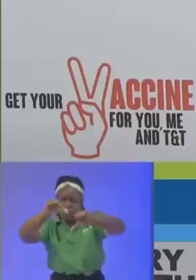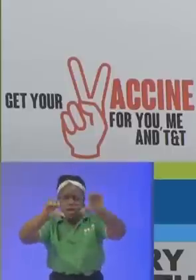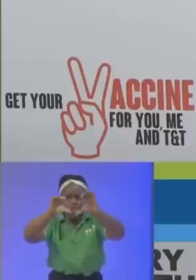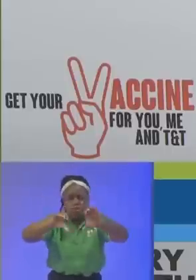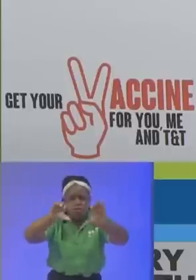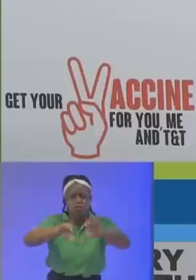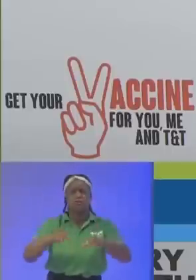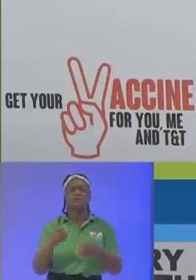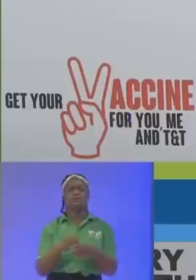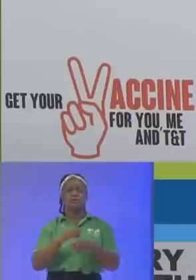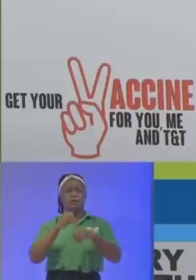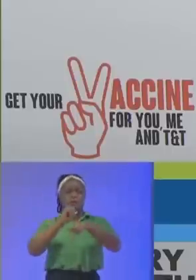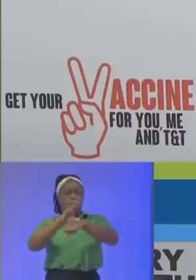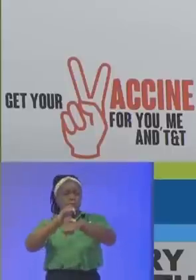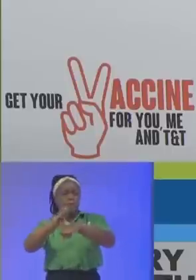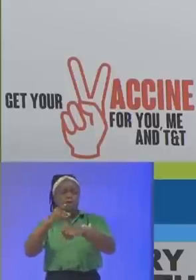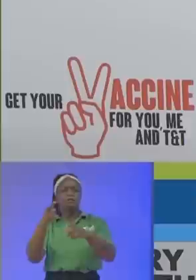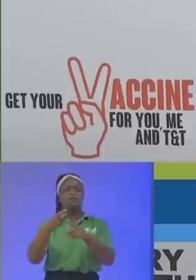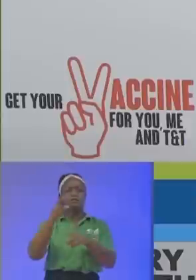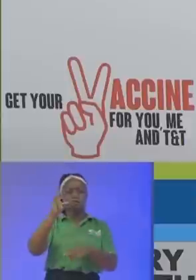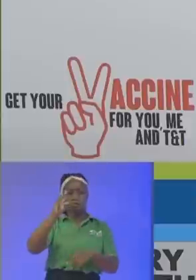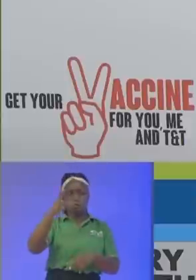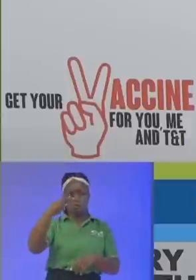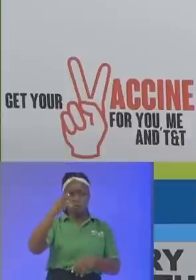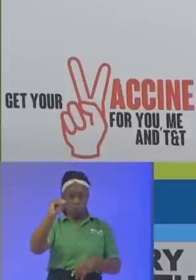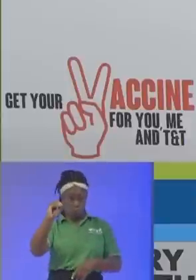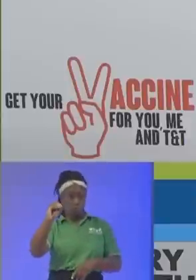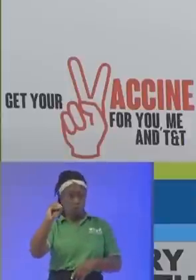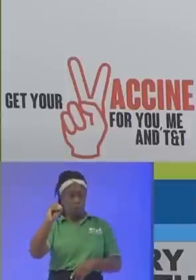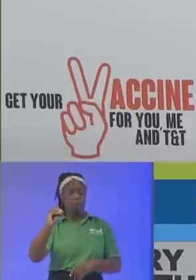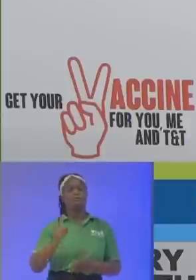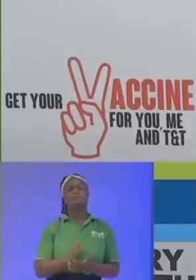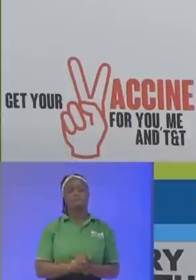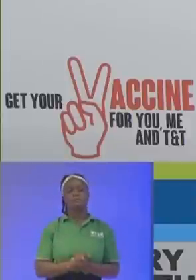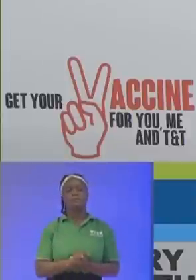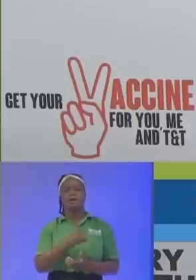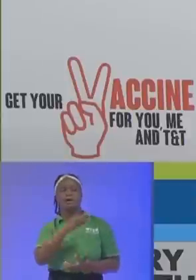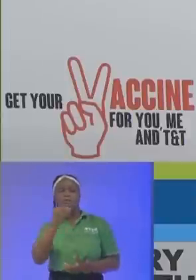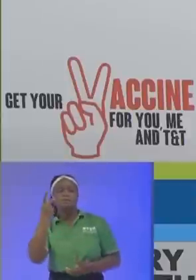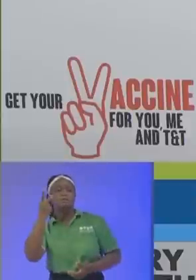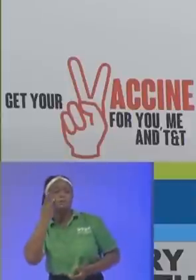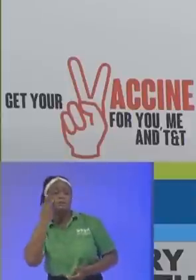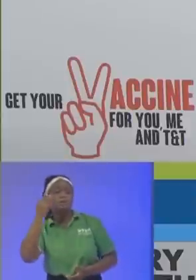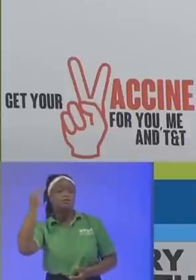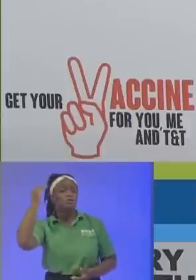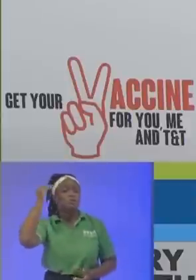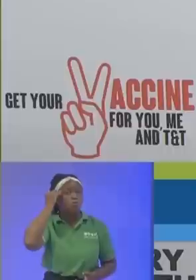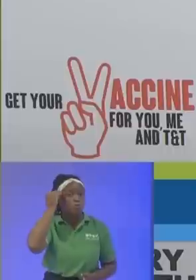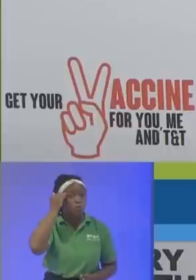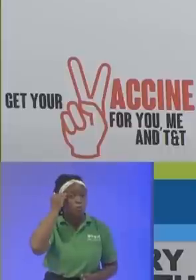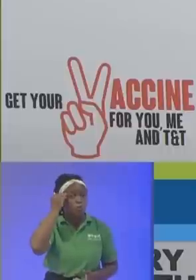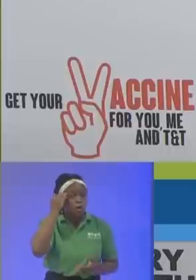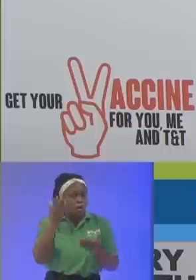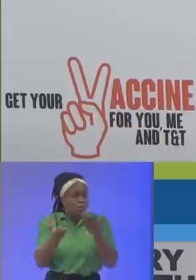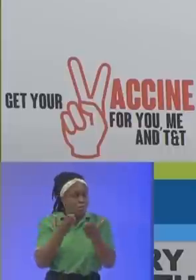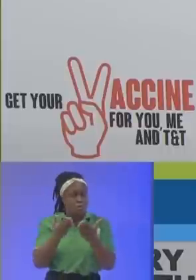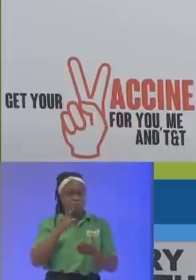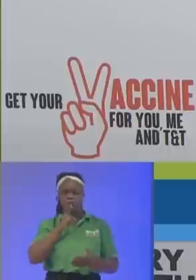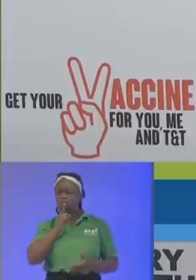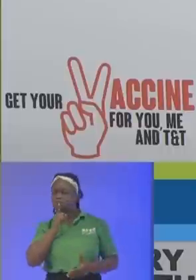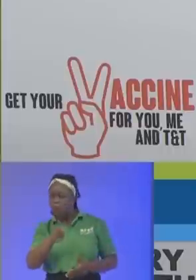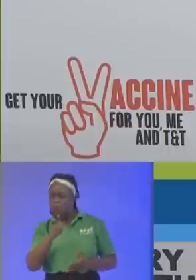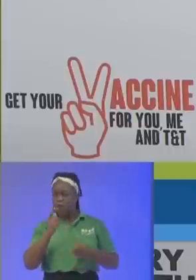Organization. And this is an uncertain and evolving virus. There's a lot of ambiguity regarding